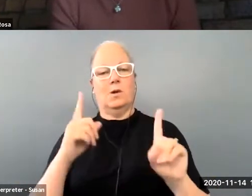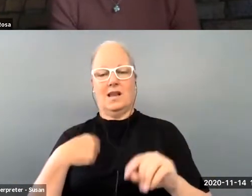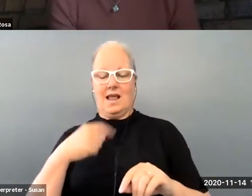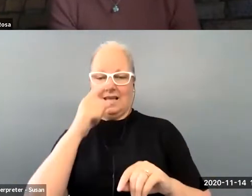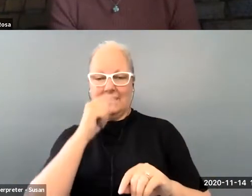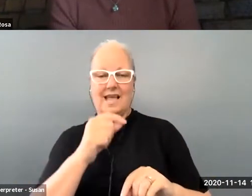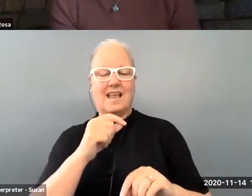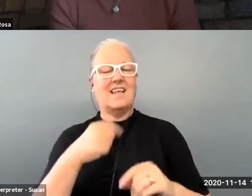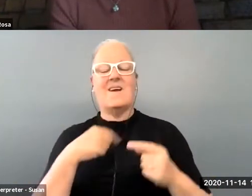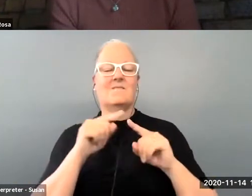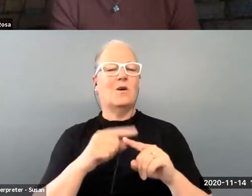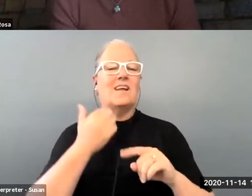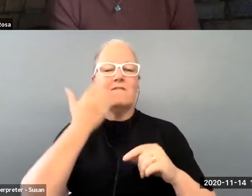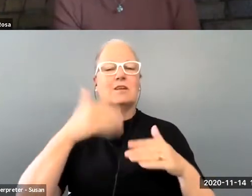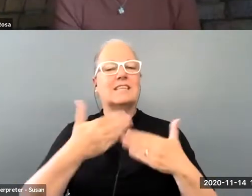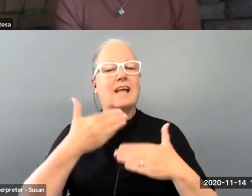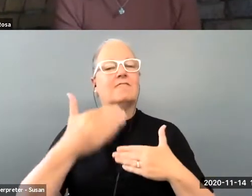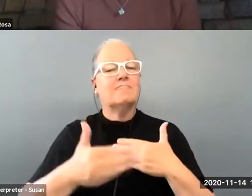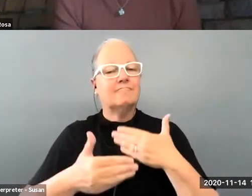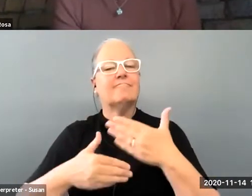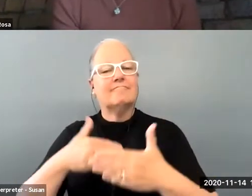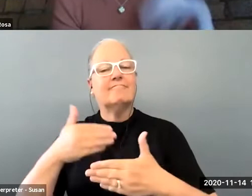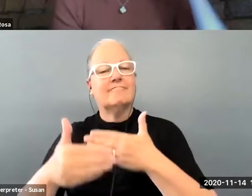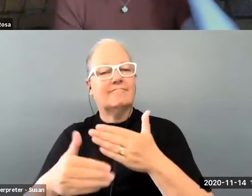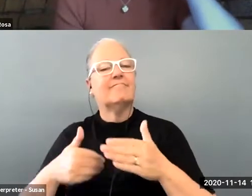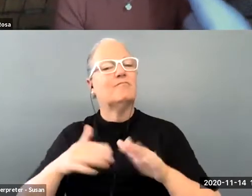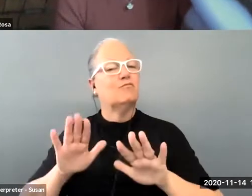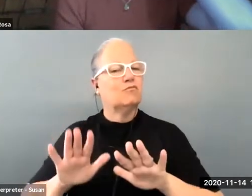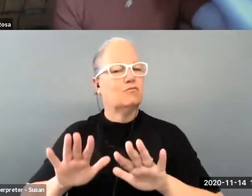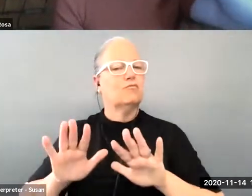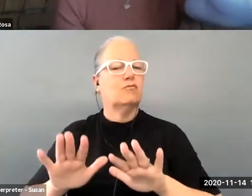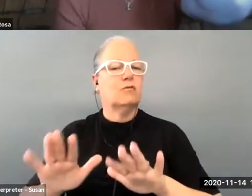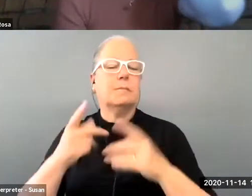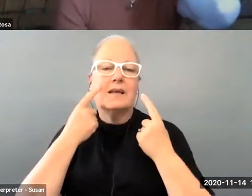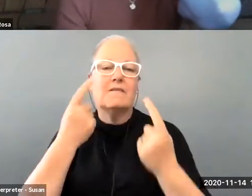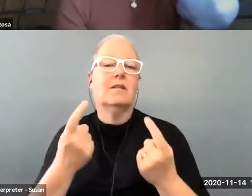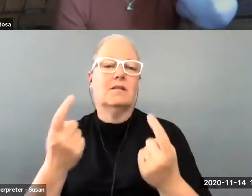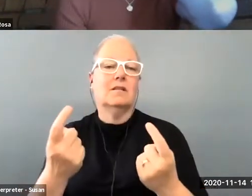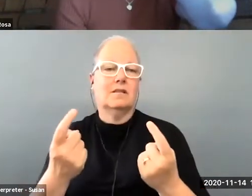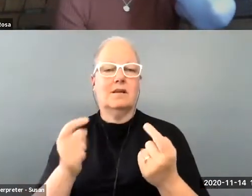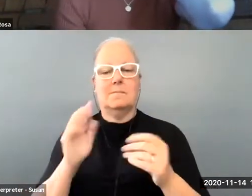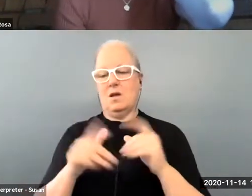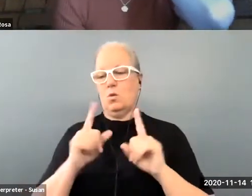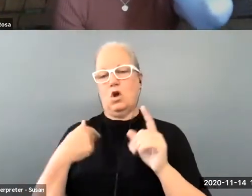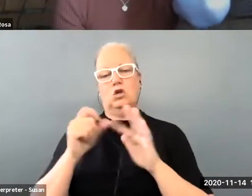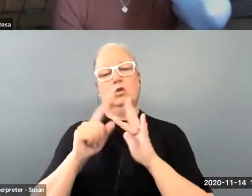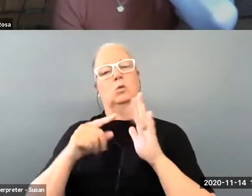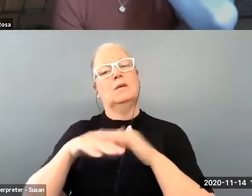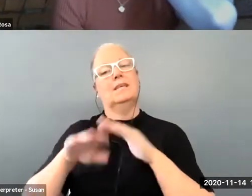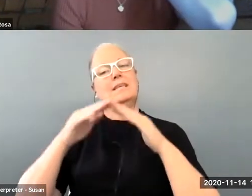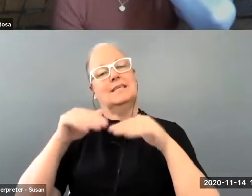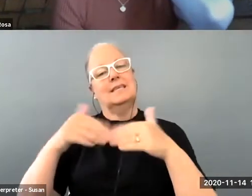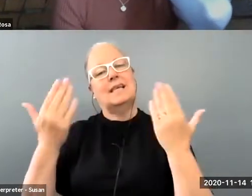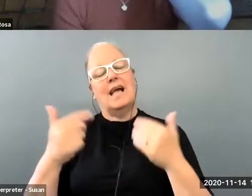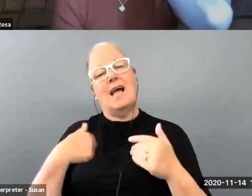a little bit day by day, and I also try and tread quite lightly just in terms of what I achieve in a day, because I've got a bit of a